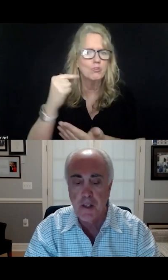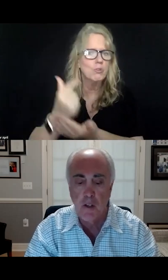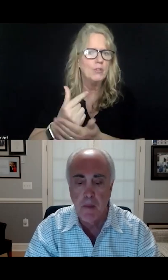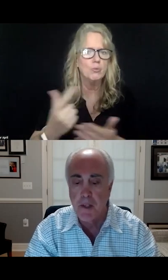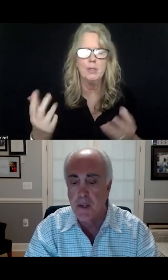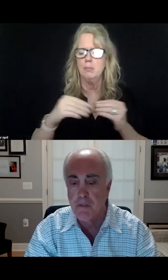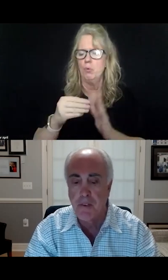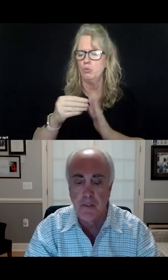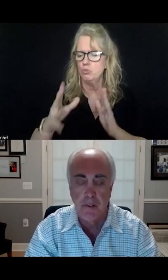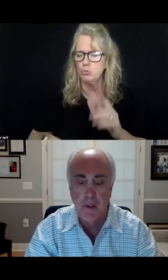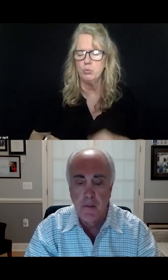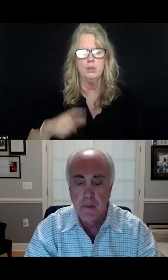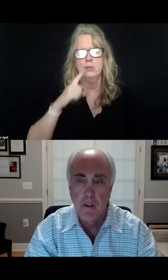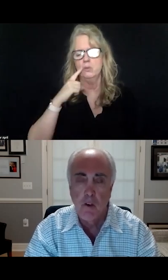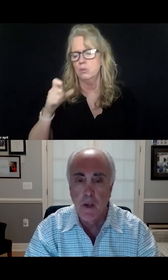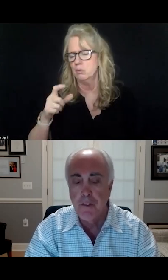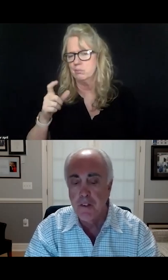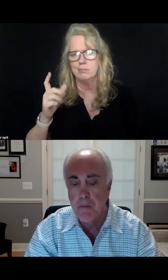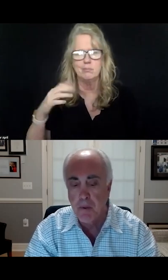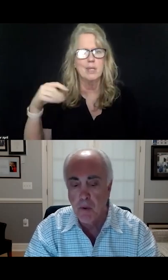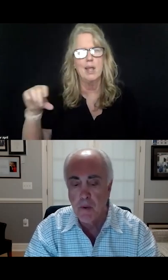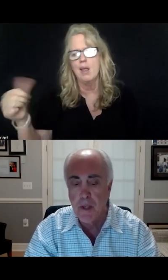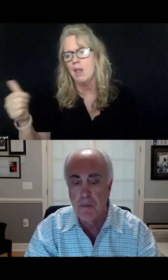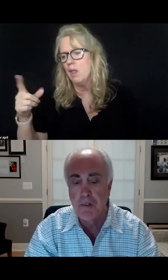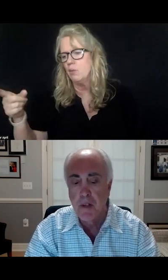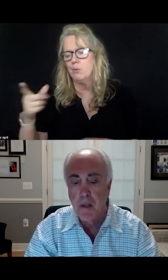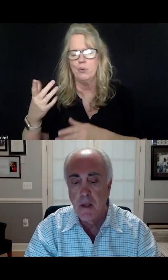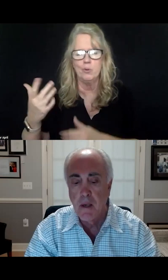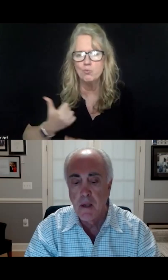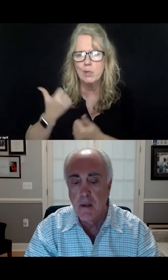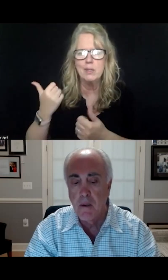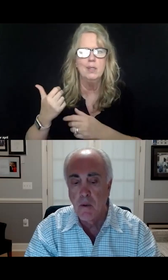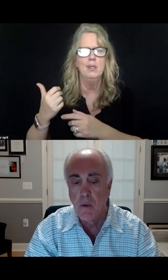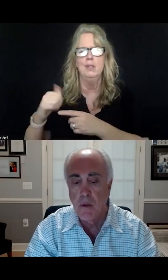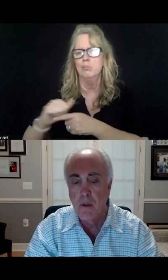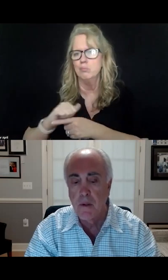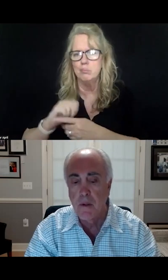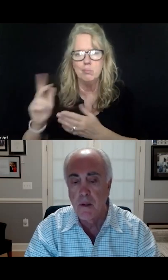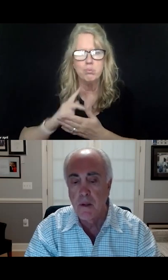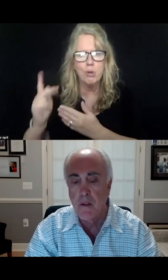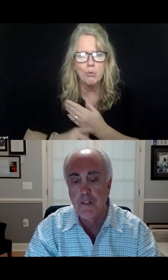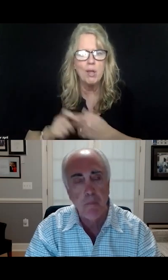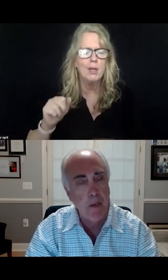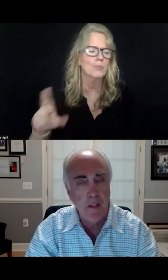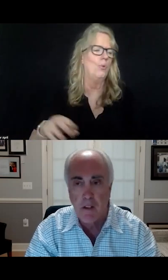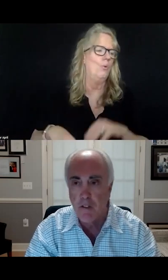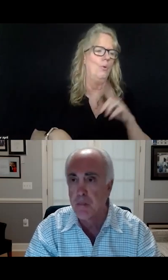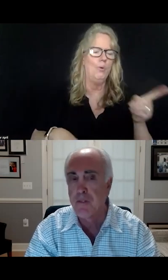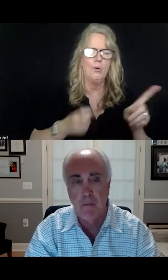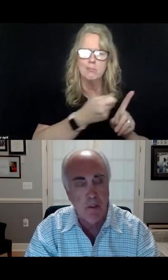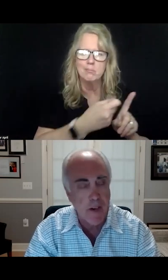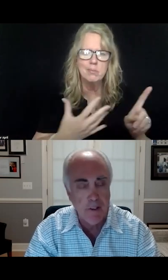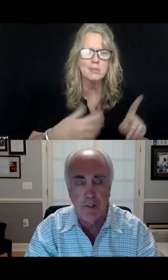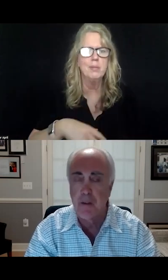students like, Medicare funded, residency programs, or expanding